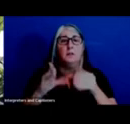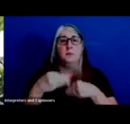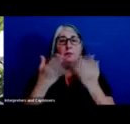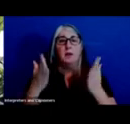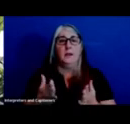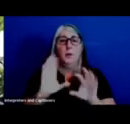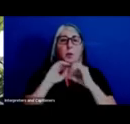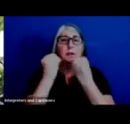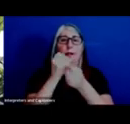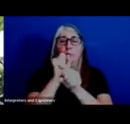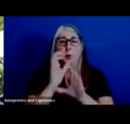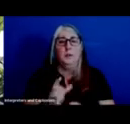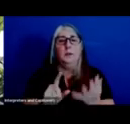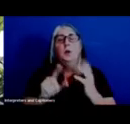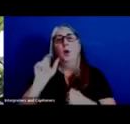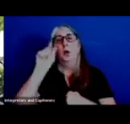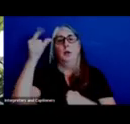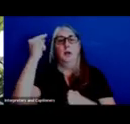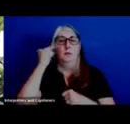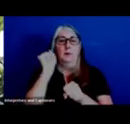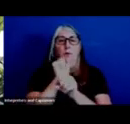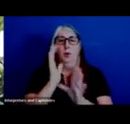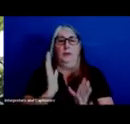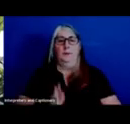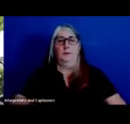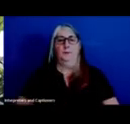employee, or a government employee.